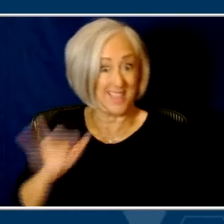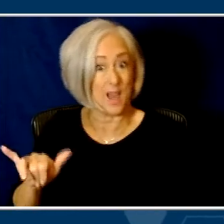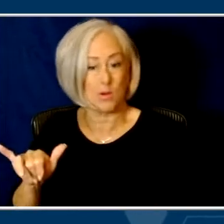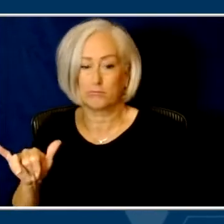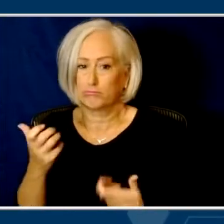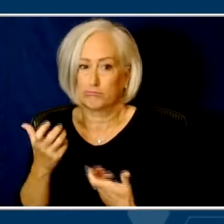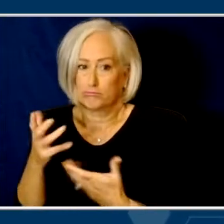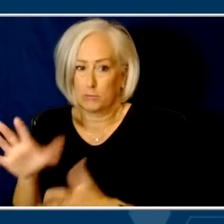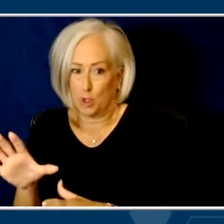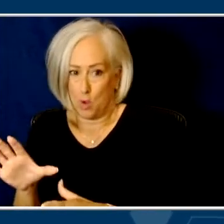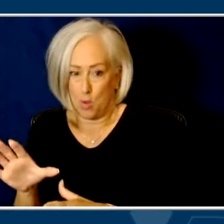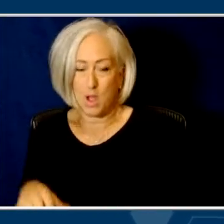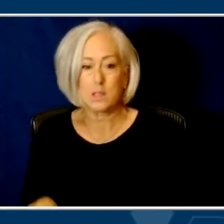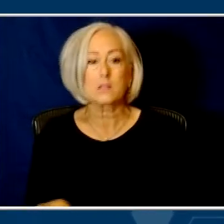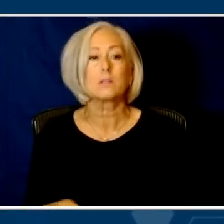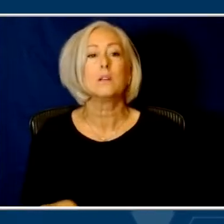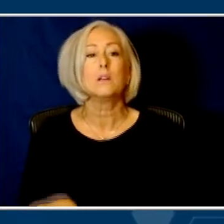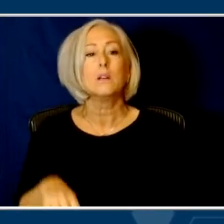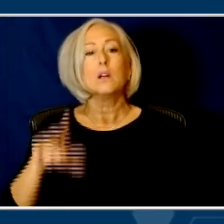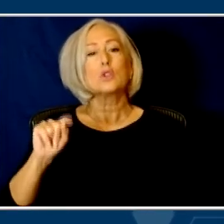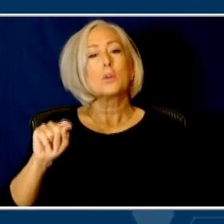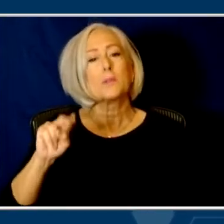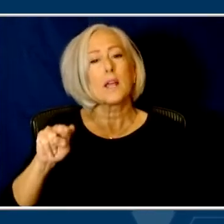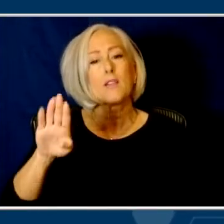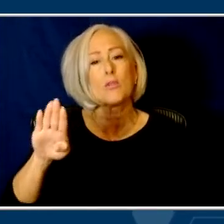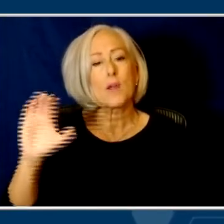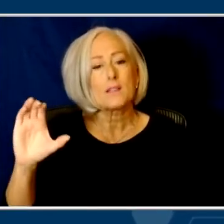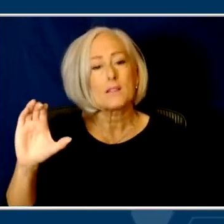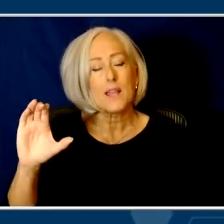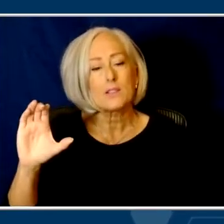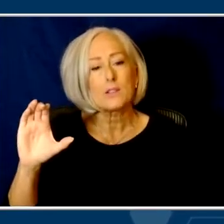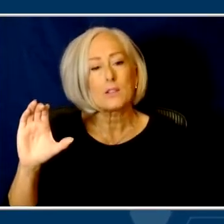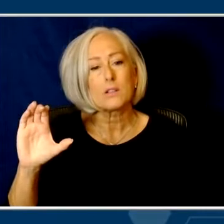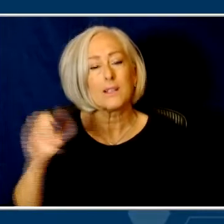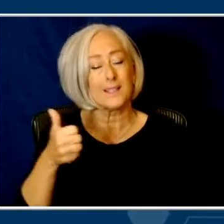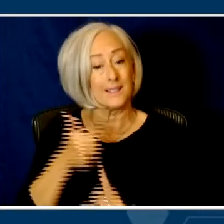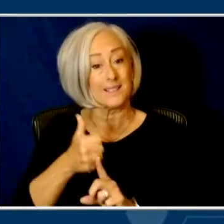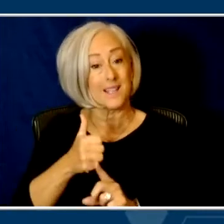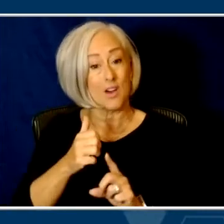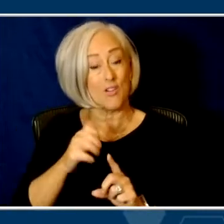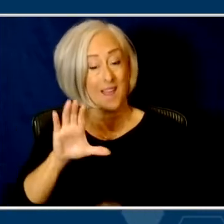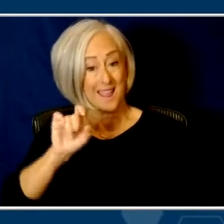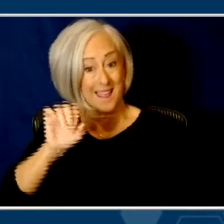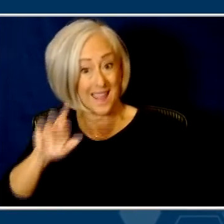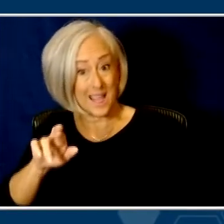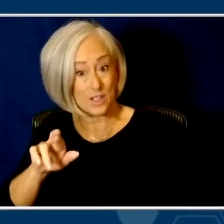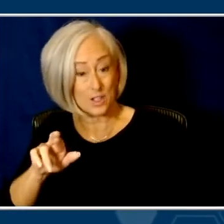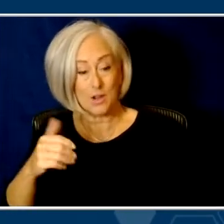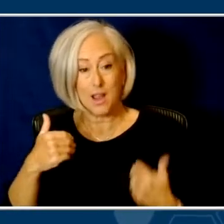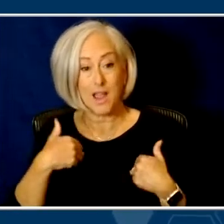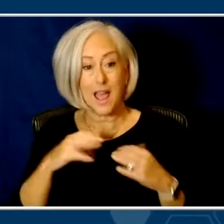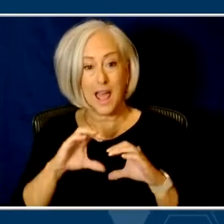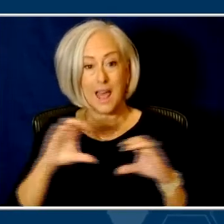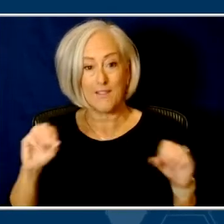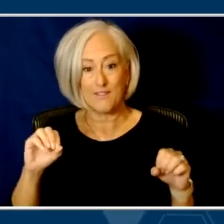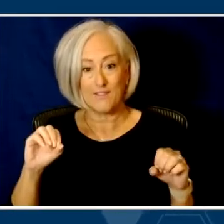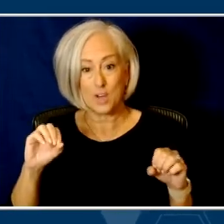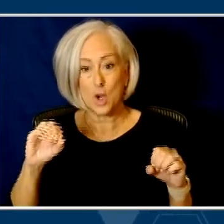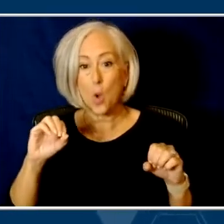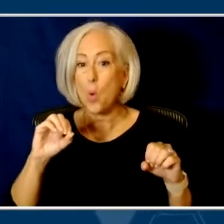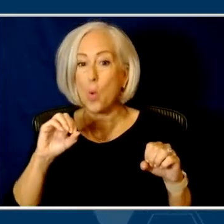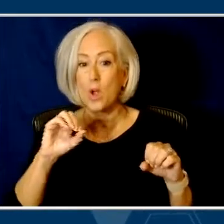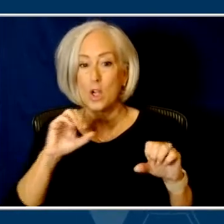TNBC, triple-negative breast cancer, as a cancer that does not have any receptors located that are commonly found in